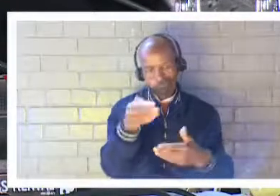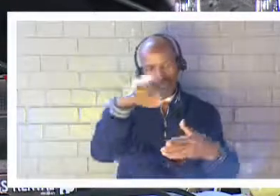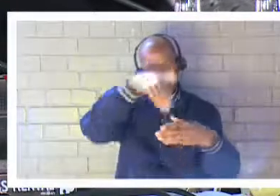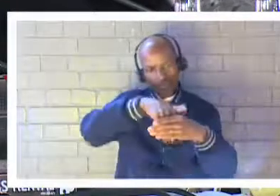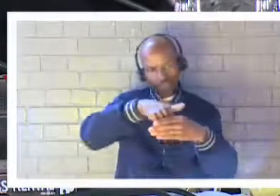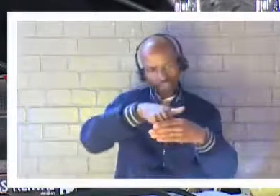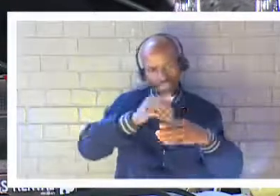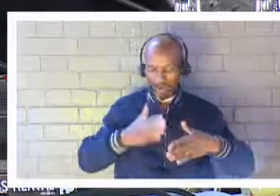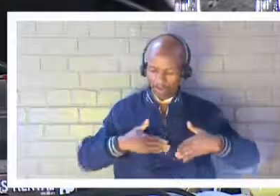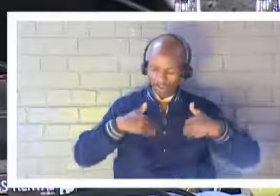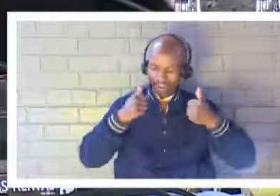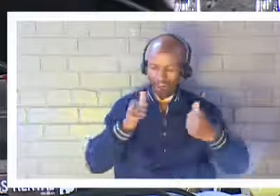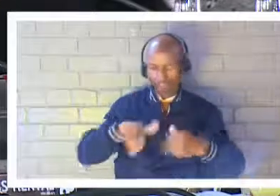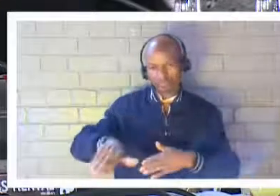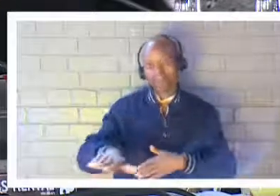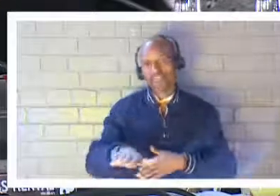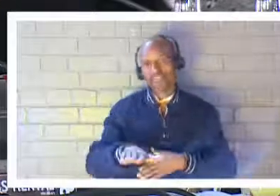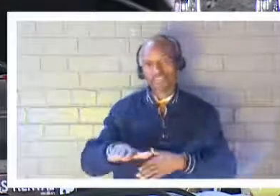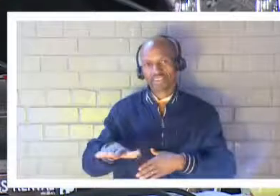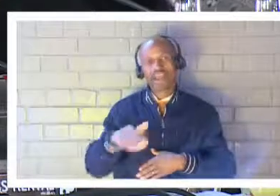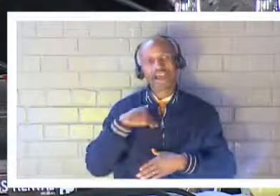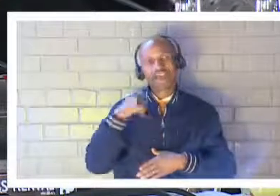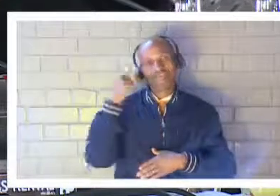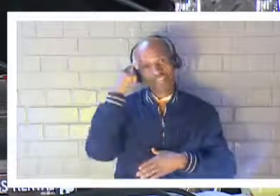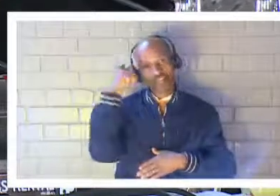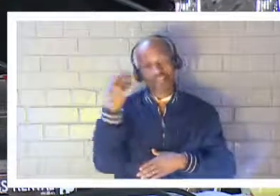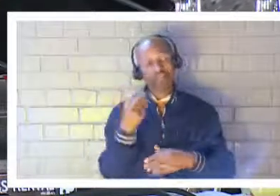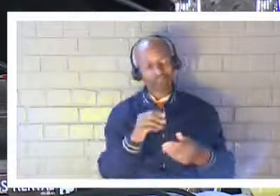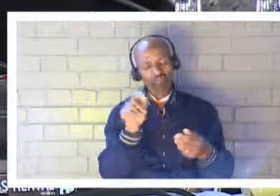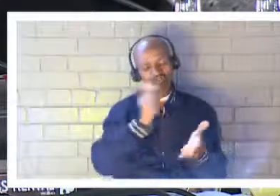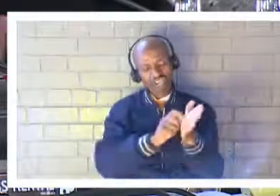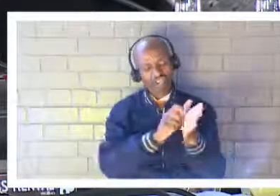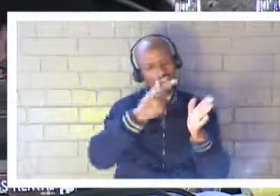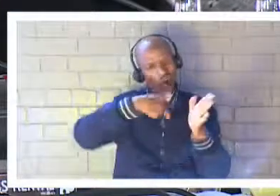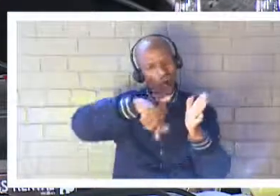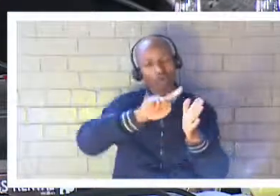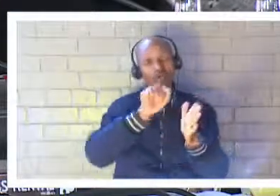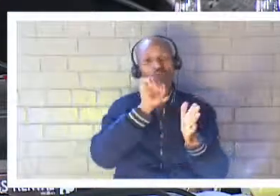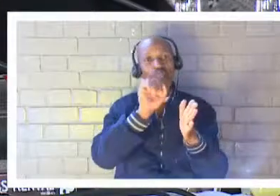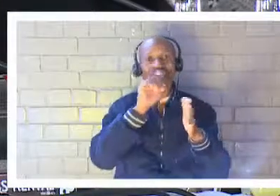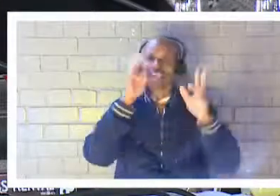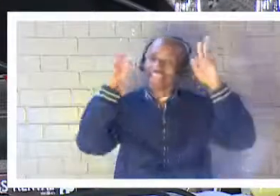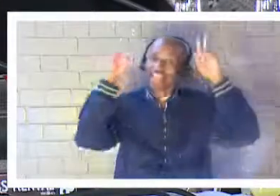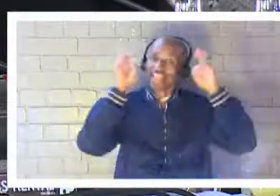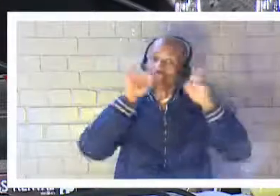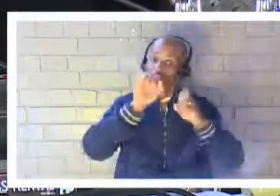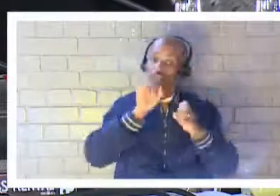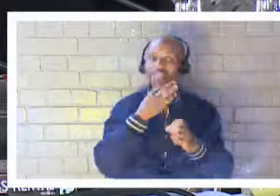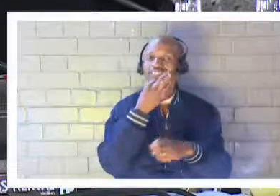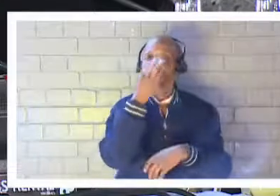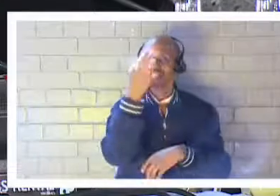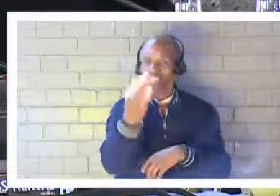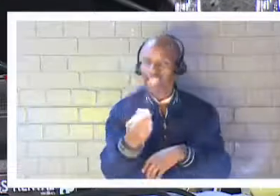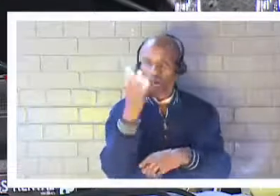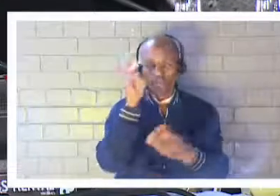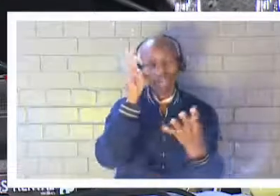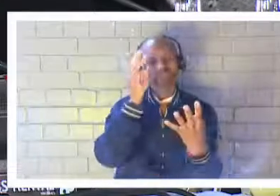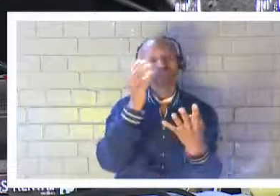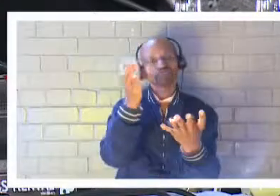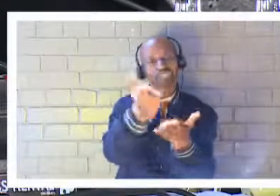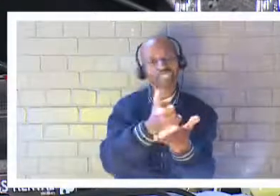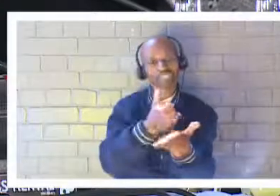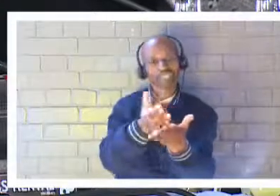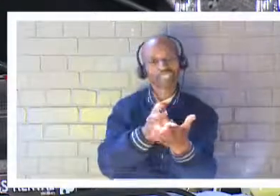our health facilities. I think we've taken note of all those issues that were raised. We'll compile a